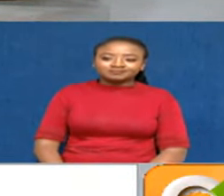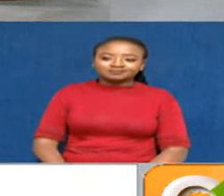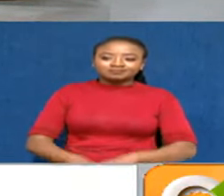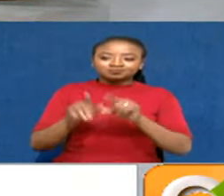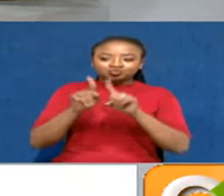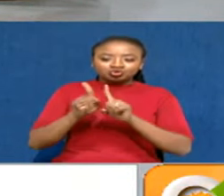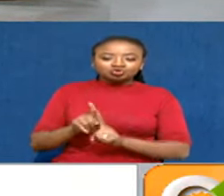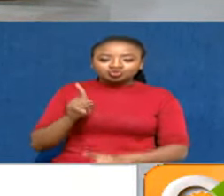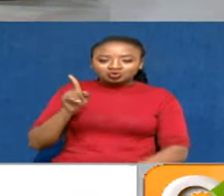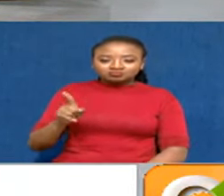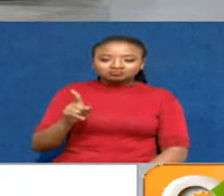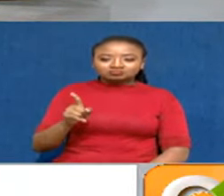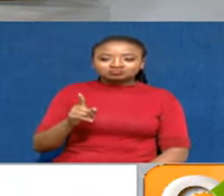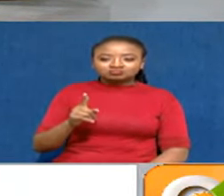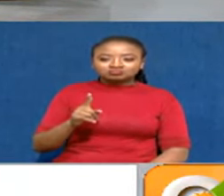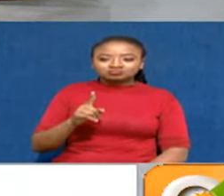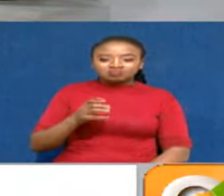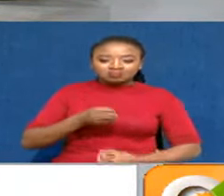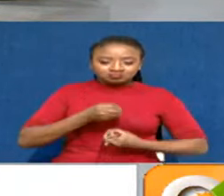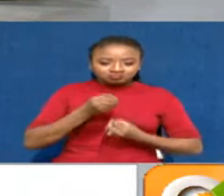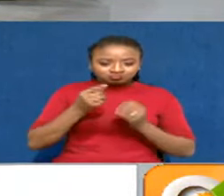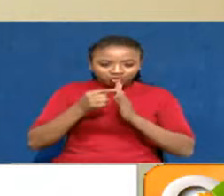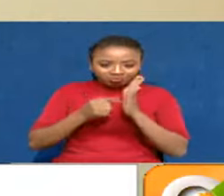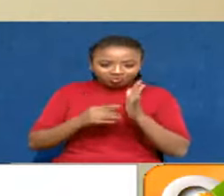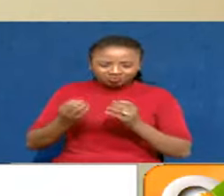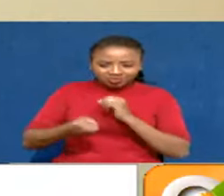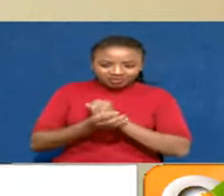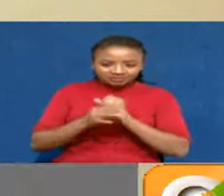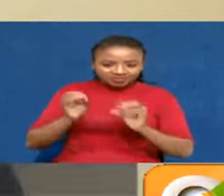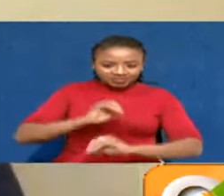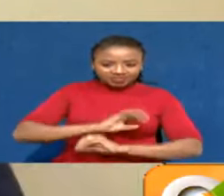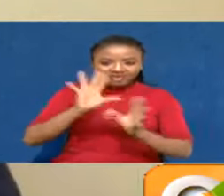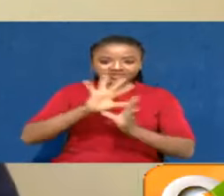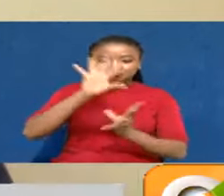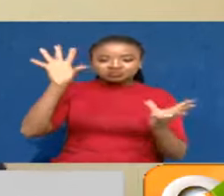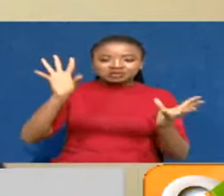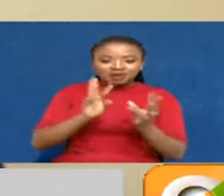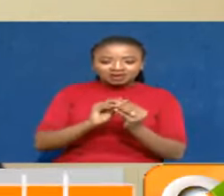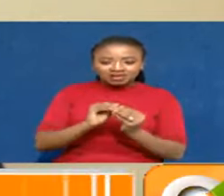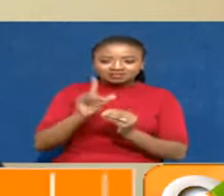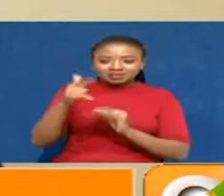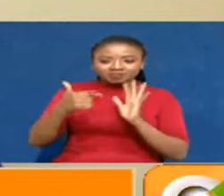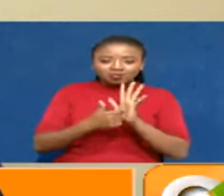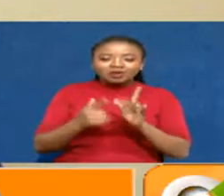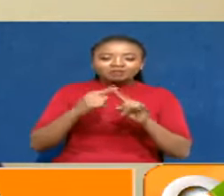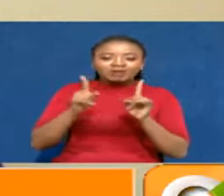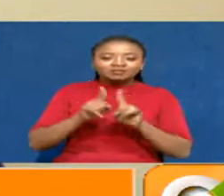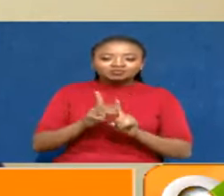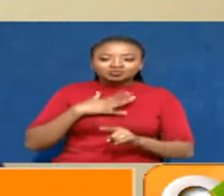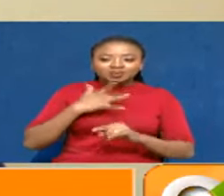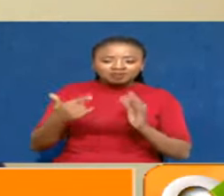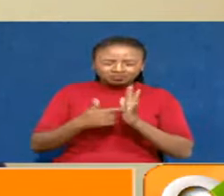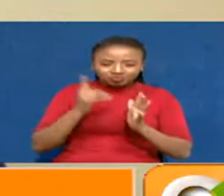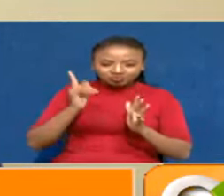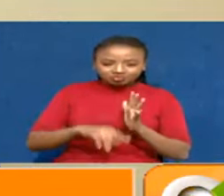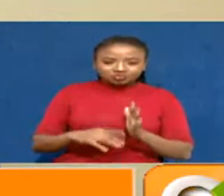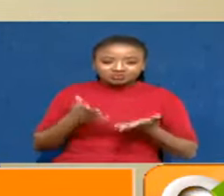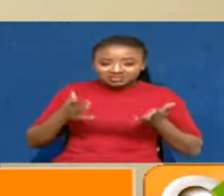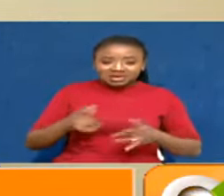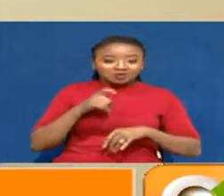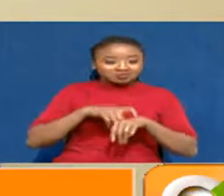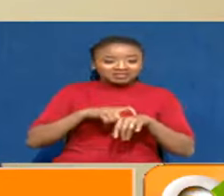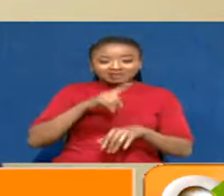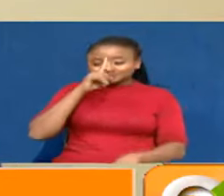Honorable Kater and the DLAC Chair have done a great job of actually summarizing. But I will say, just in closing, is that we are at a critical